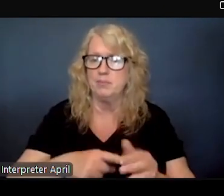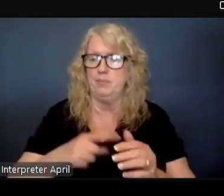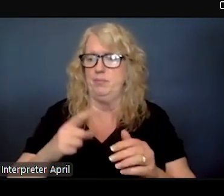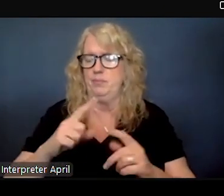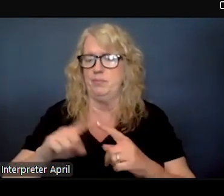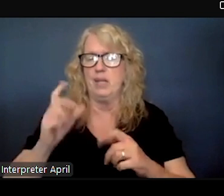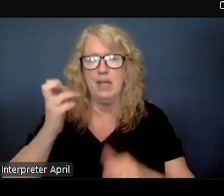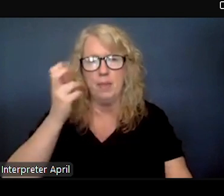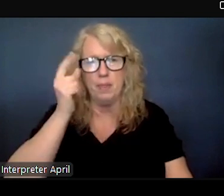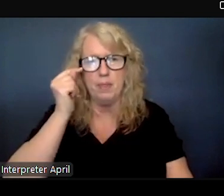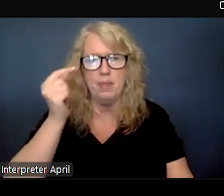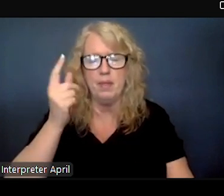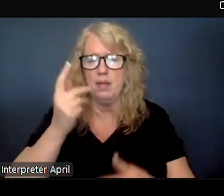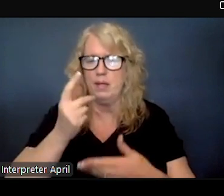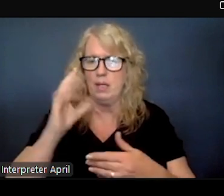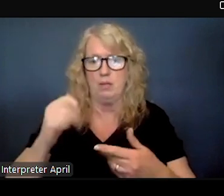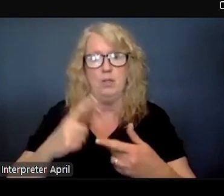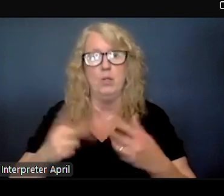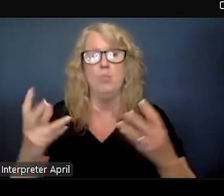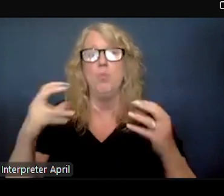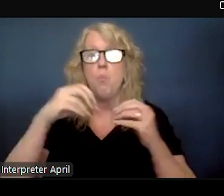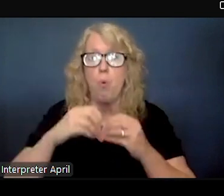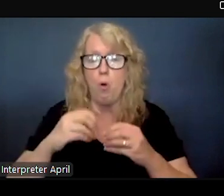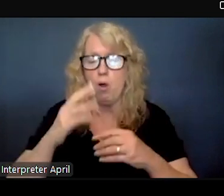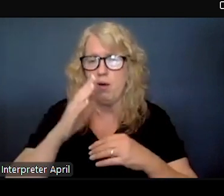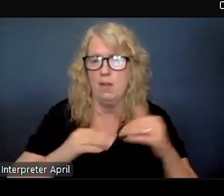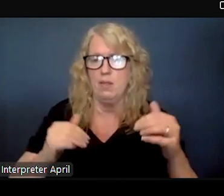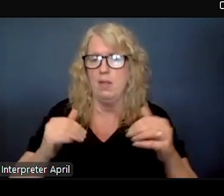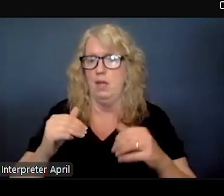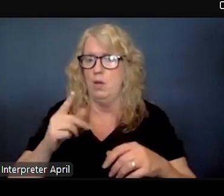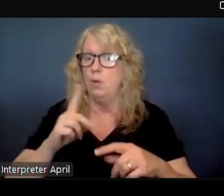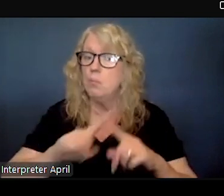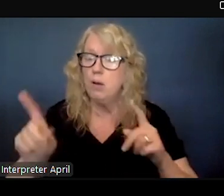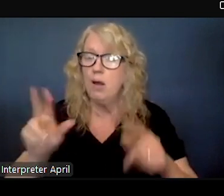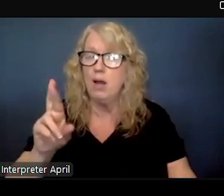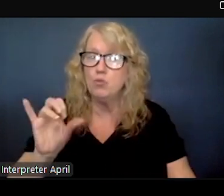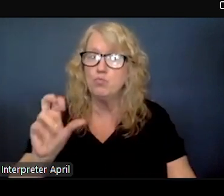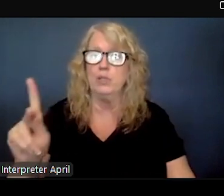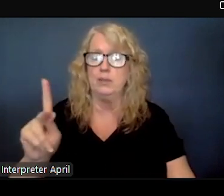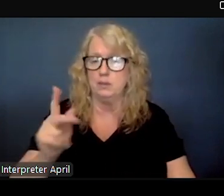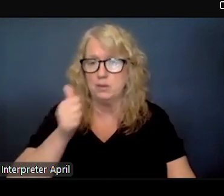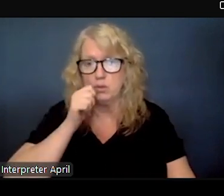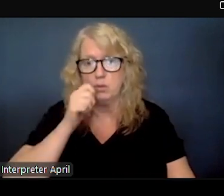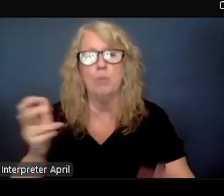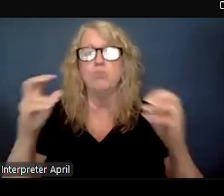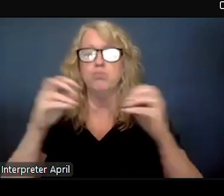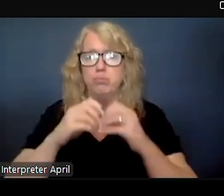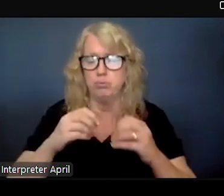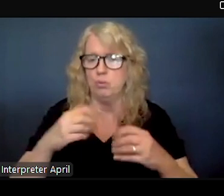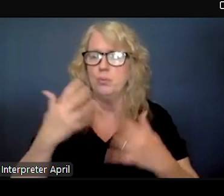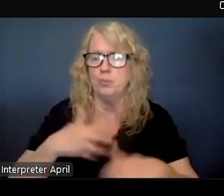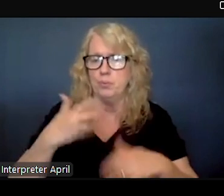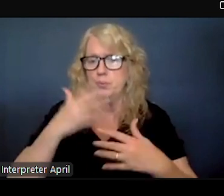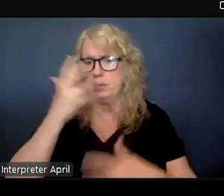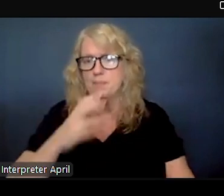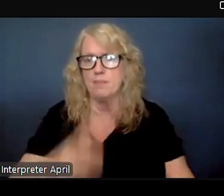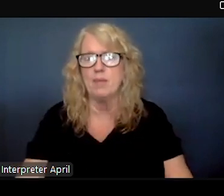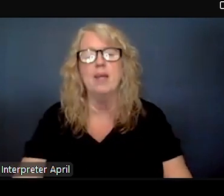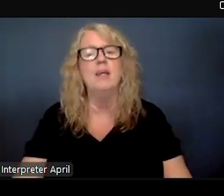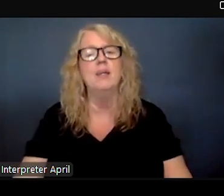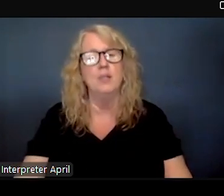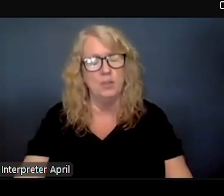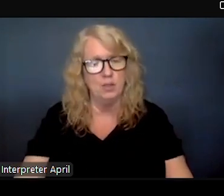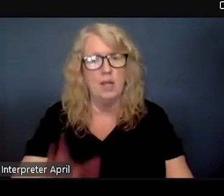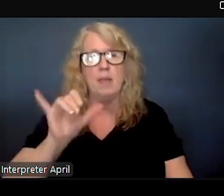and therapeutically is far greater, I think, in large part, but the risks are also far greater. And that's